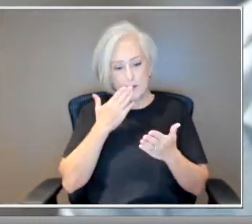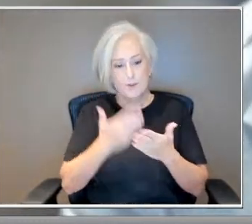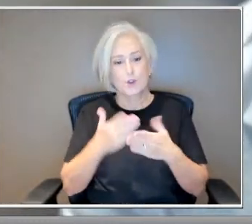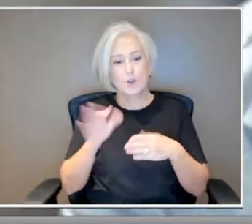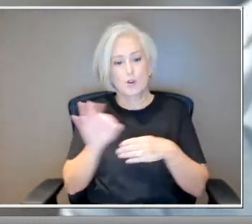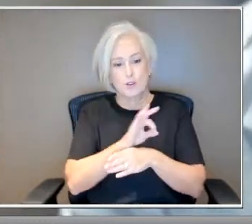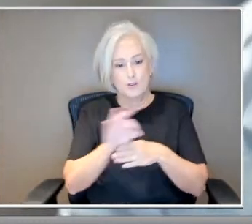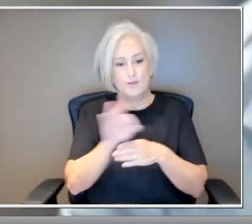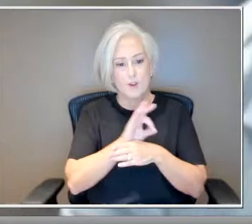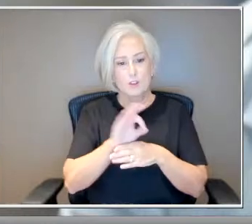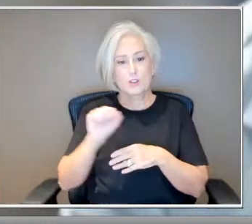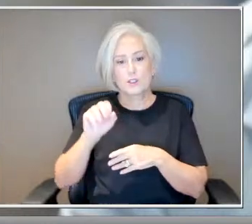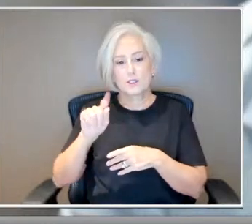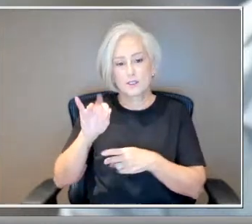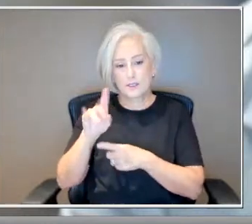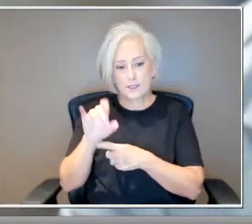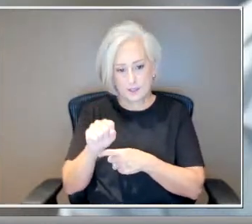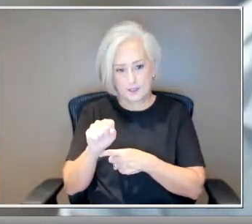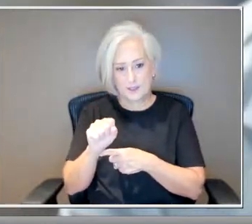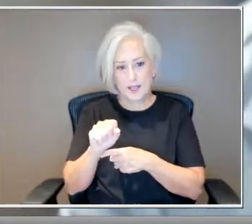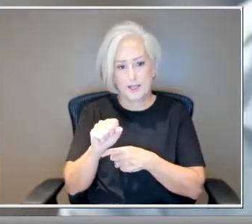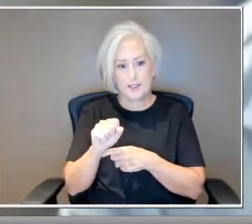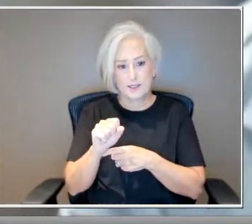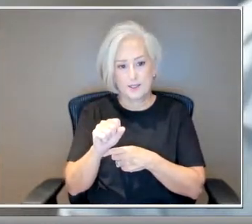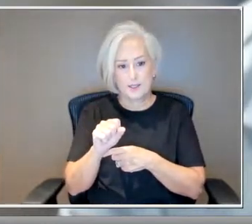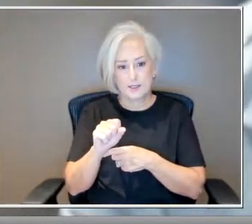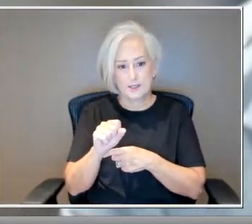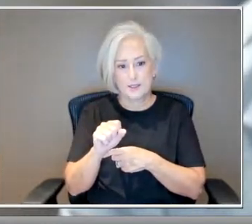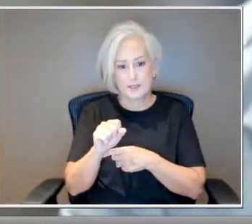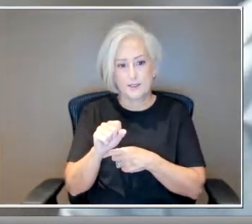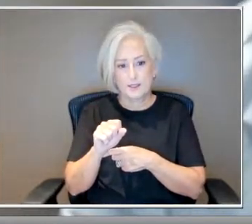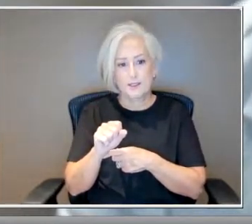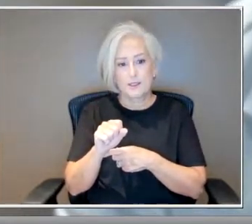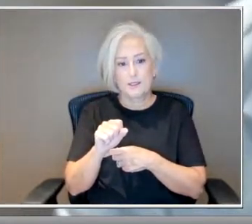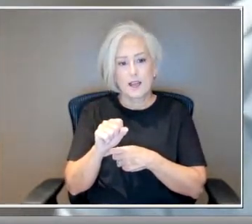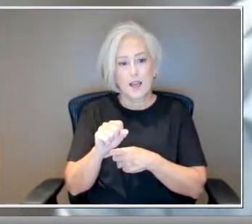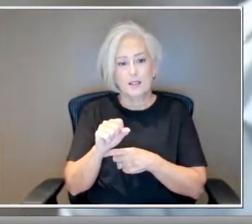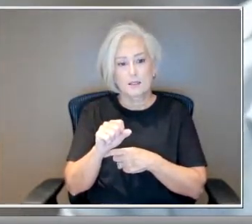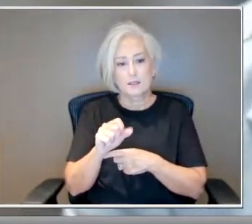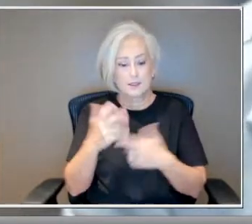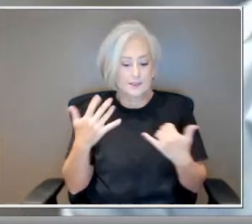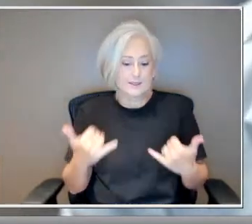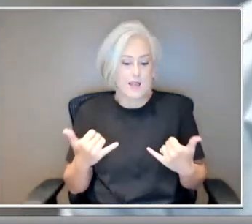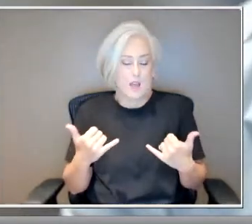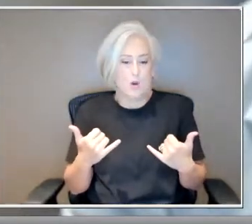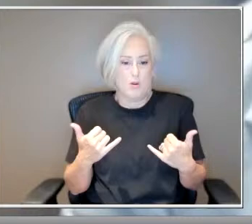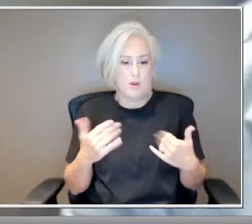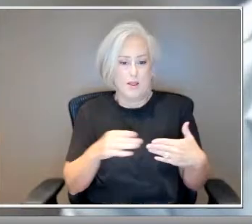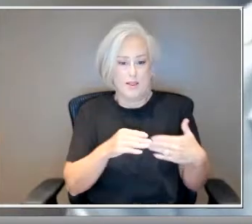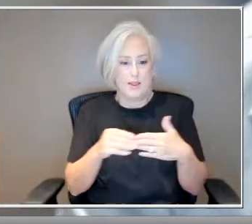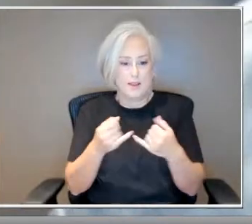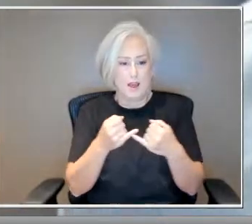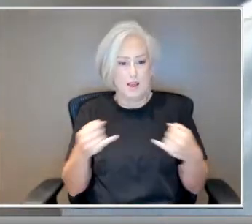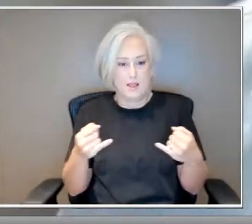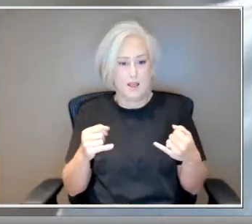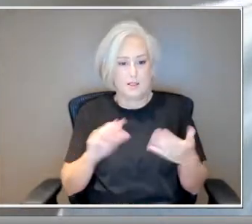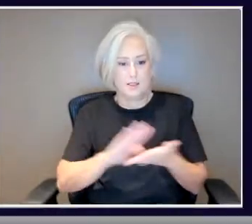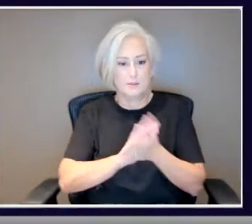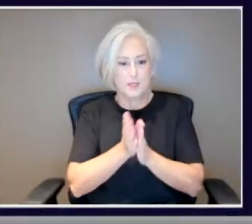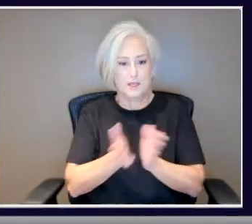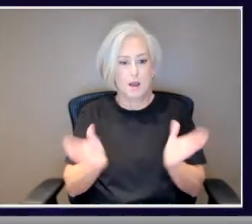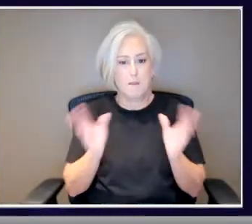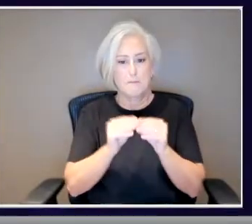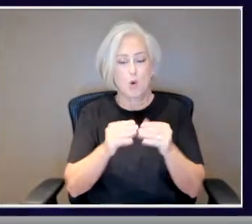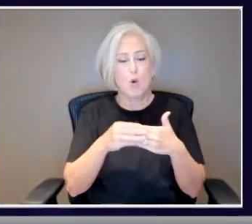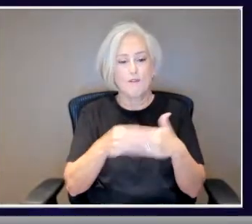with time we take a lot of risk, and our guidelines have become more loose to help as many patients as we can.